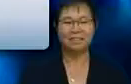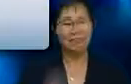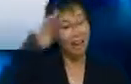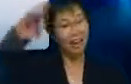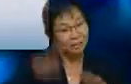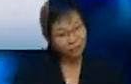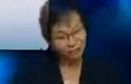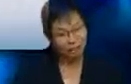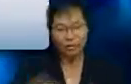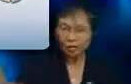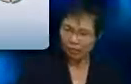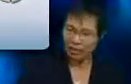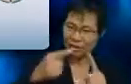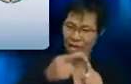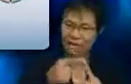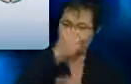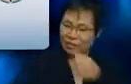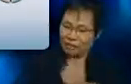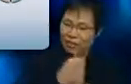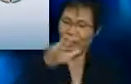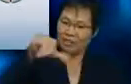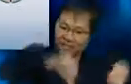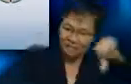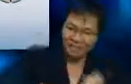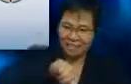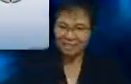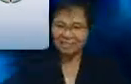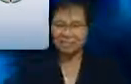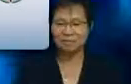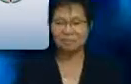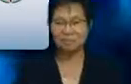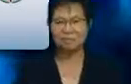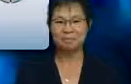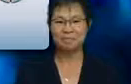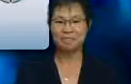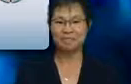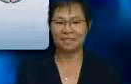children, welcome to the Year 3 Science.